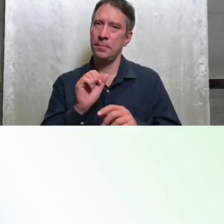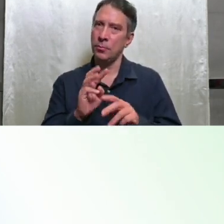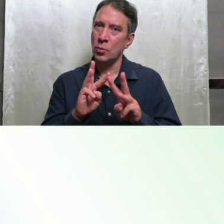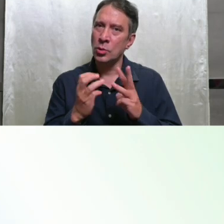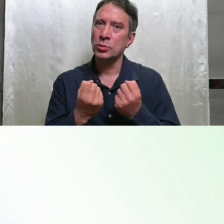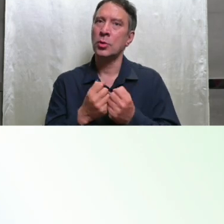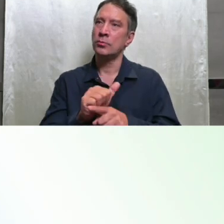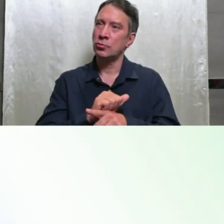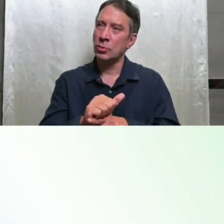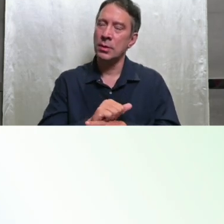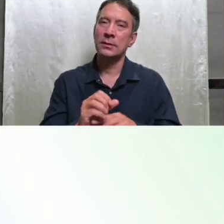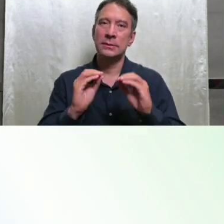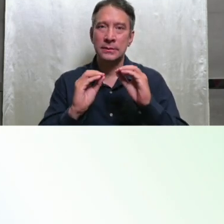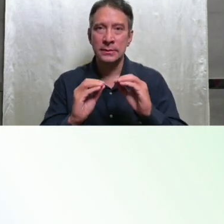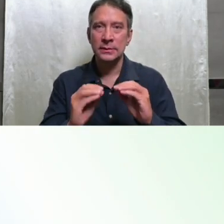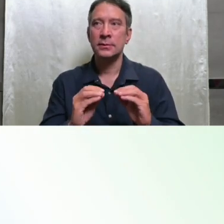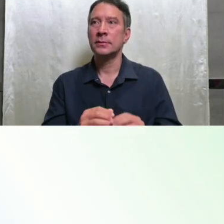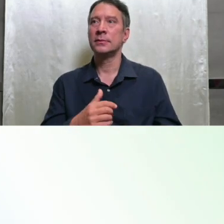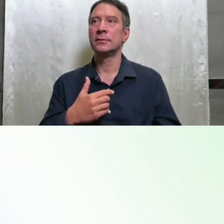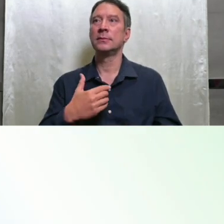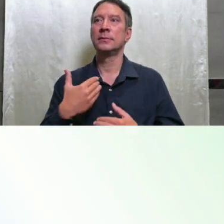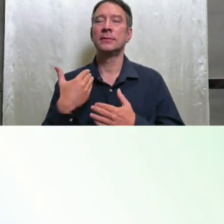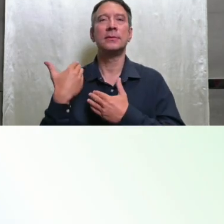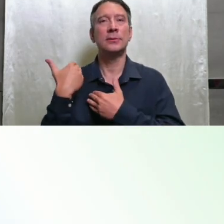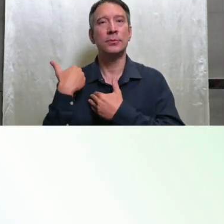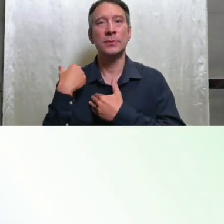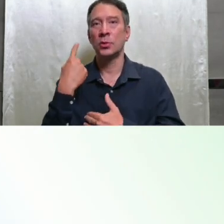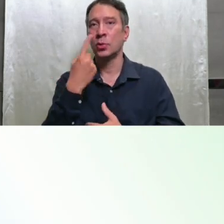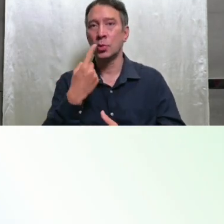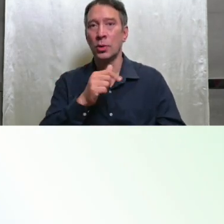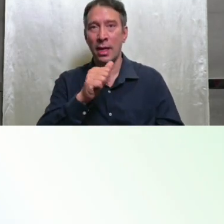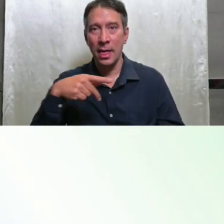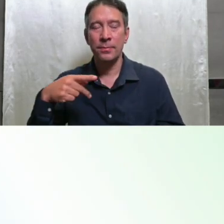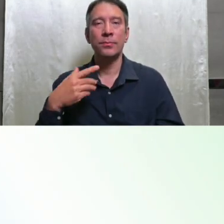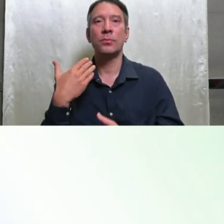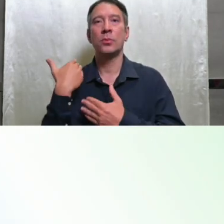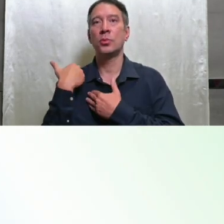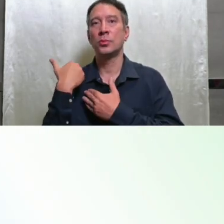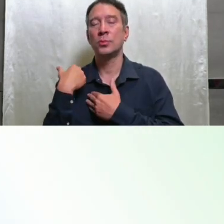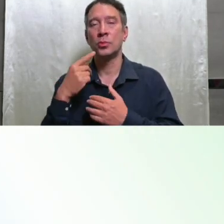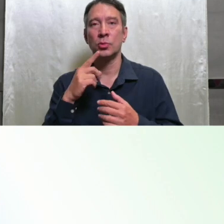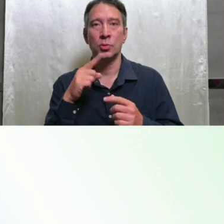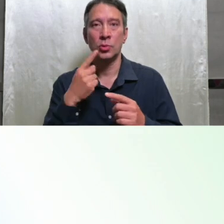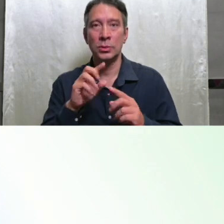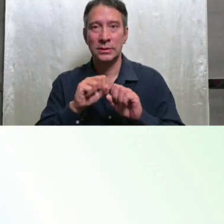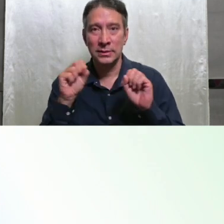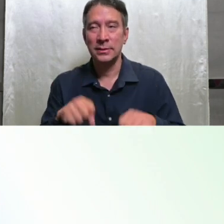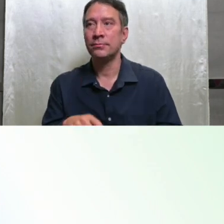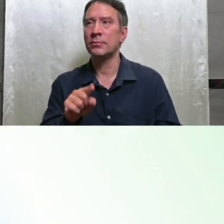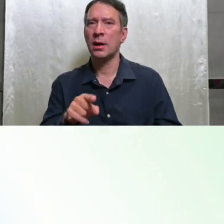Our comprehensive reports ensure all learning gaps are identified and reported. Our program is